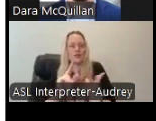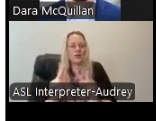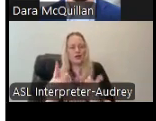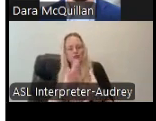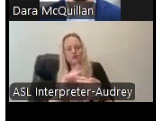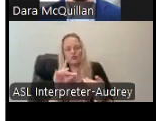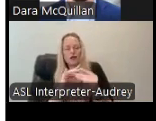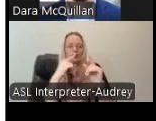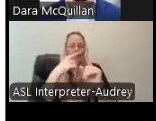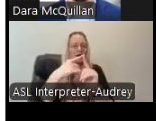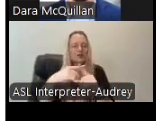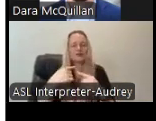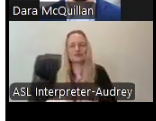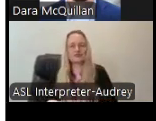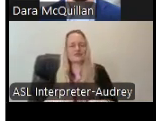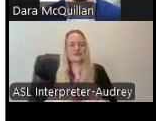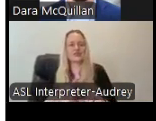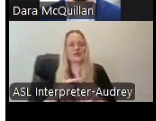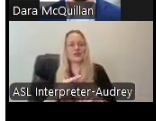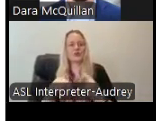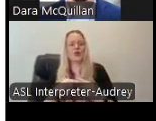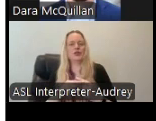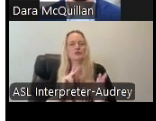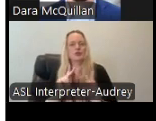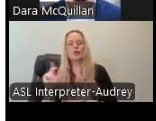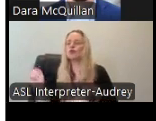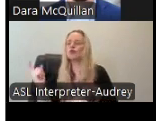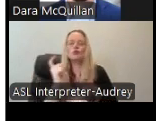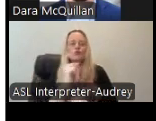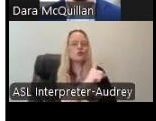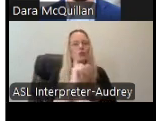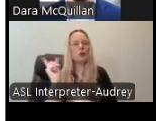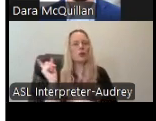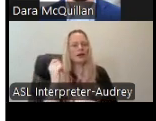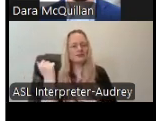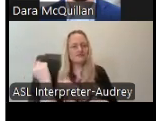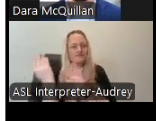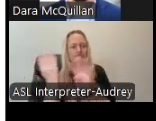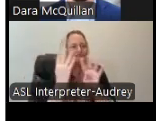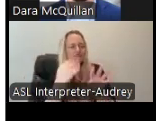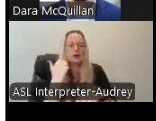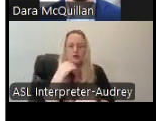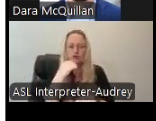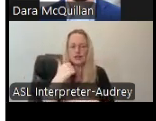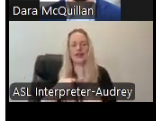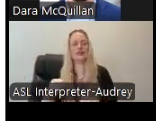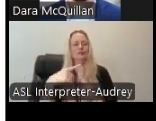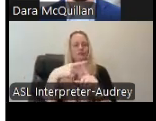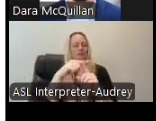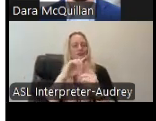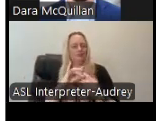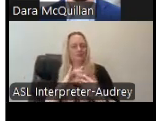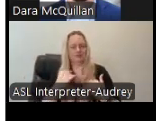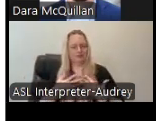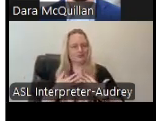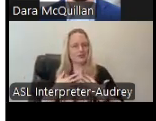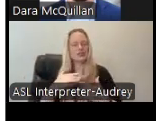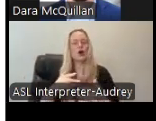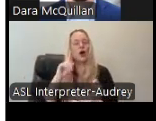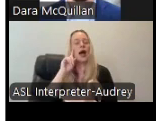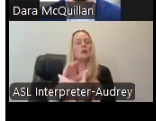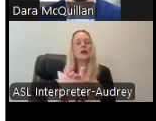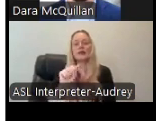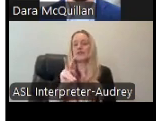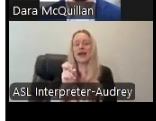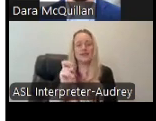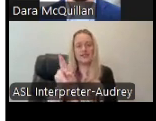and from the people who pass this thing on a daily basis. So I believe that the Avenir, like, they're